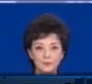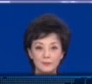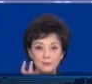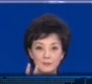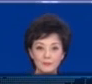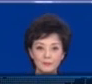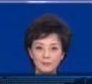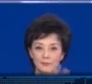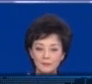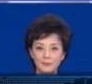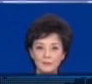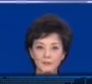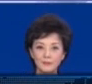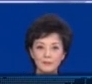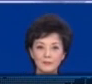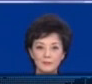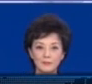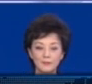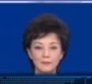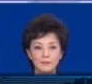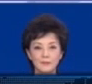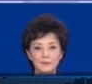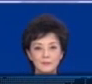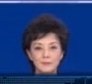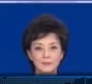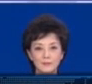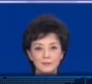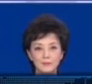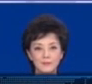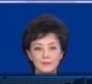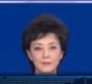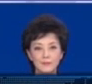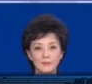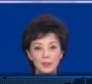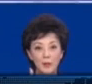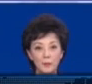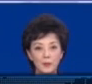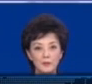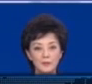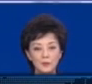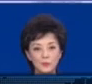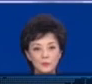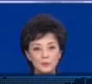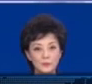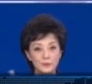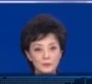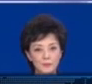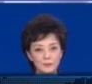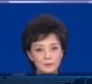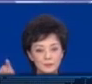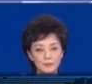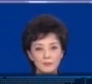supplies. General Secretary Xi Jinping attached great importance to the prevention and control work, and he